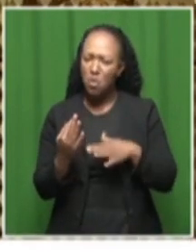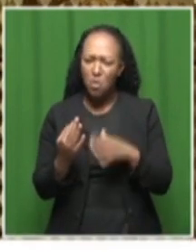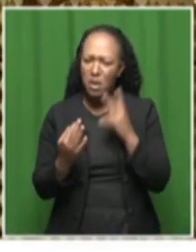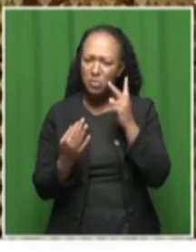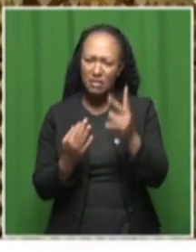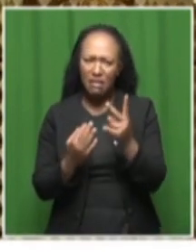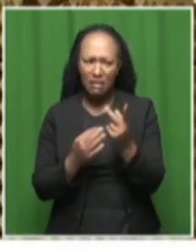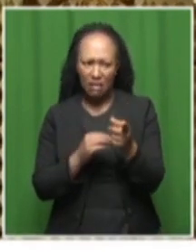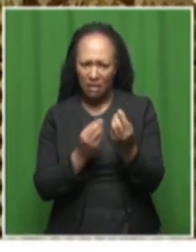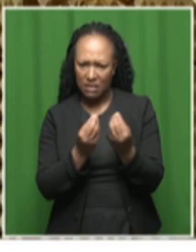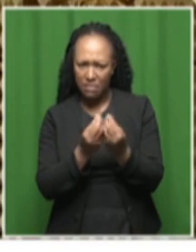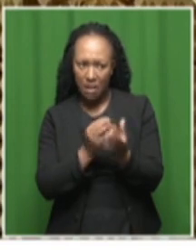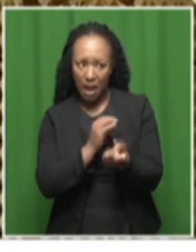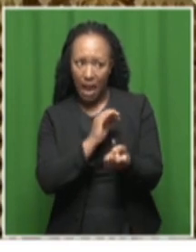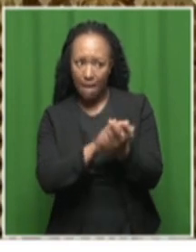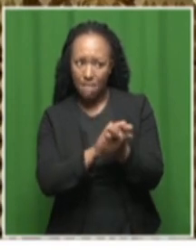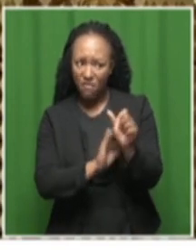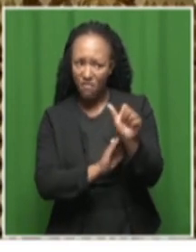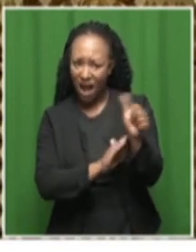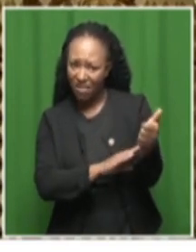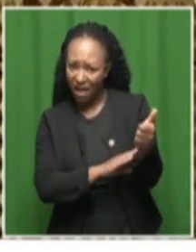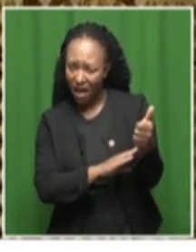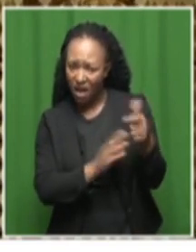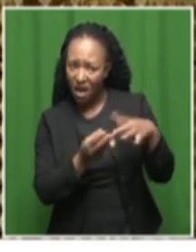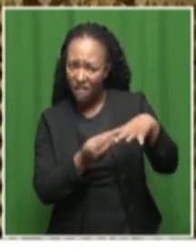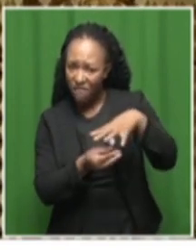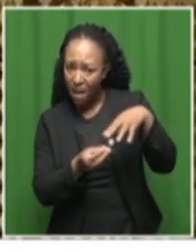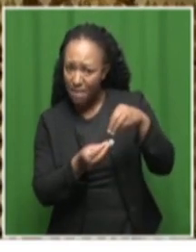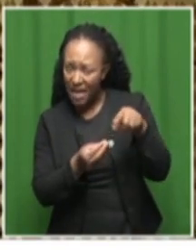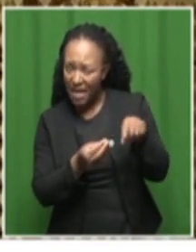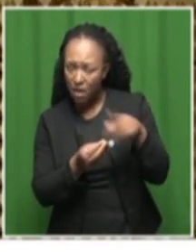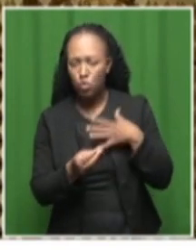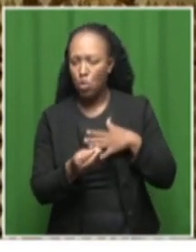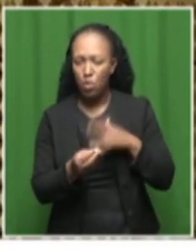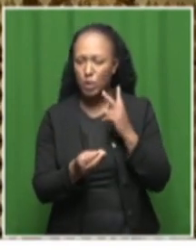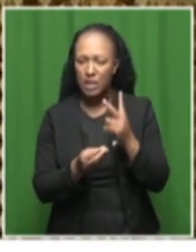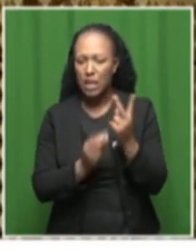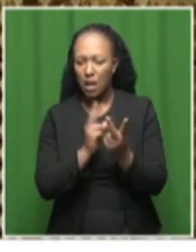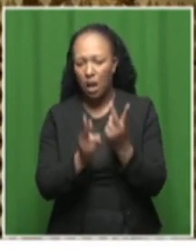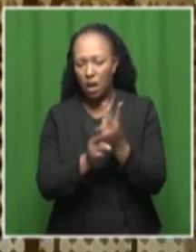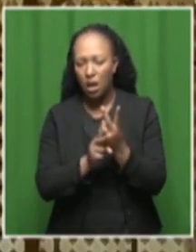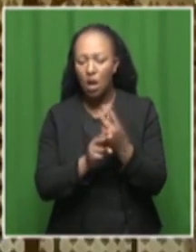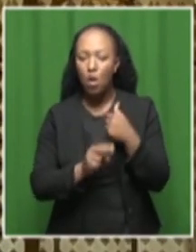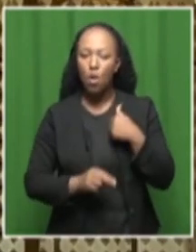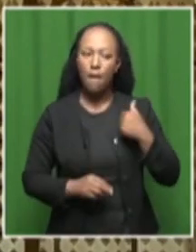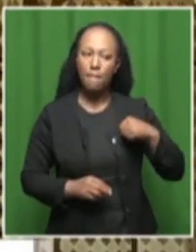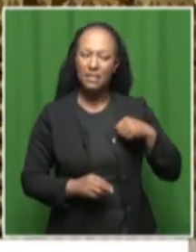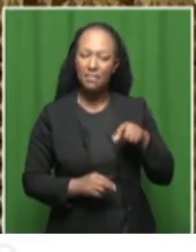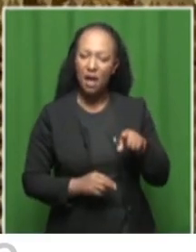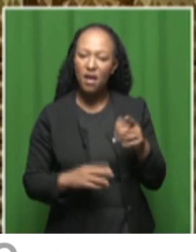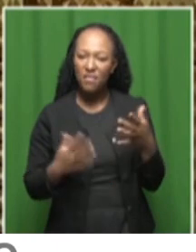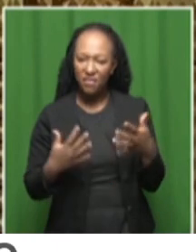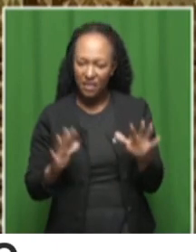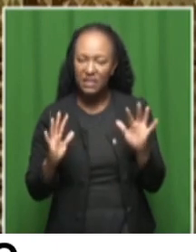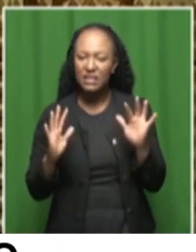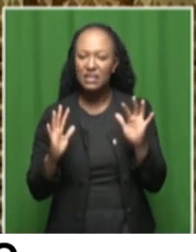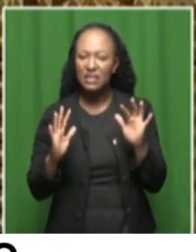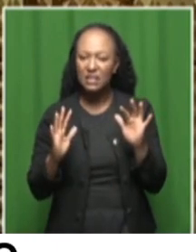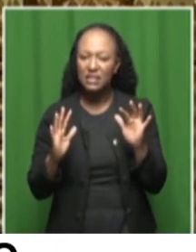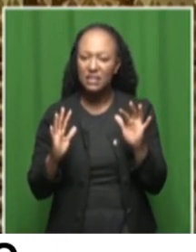incident happen to any other family anymore. So what we have been doing as a municipality, we've been doing